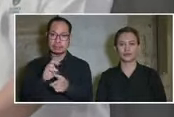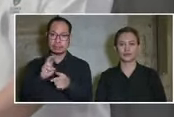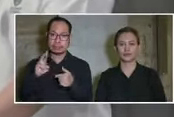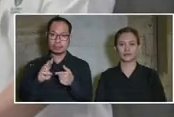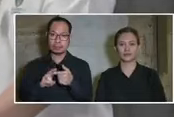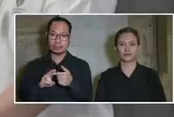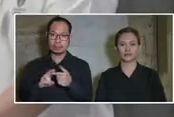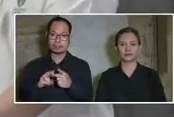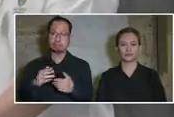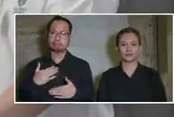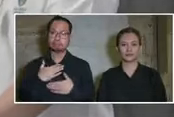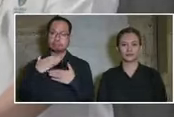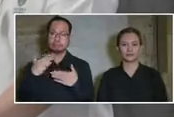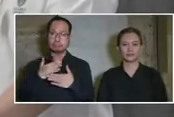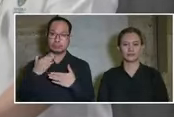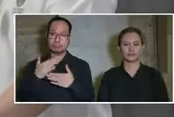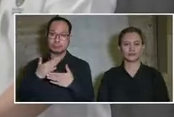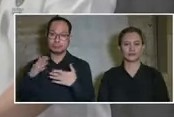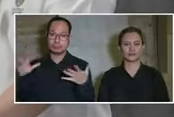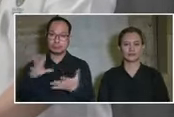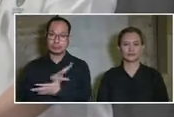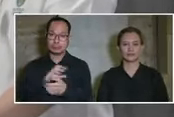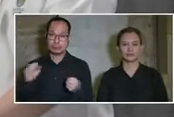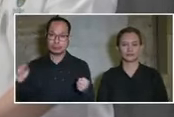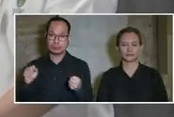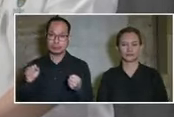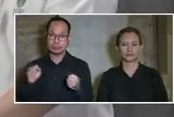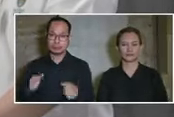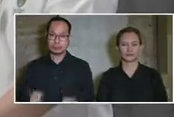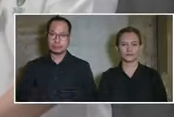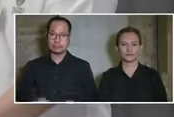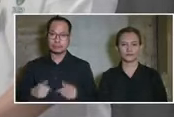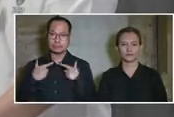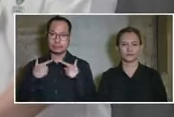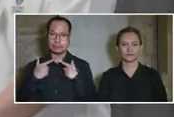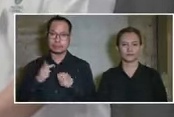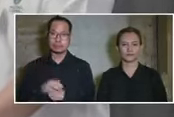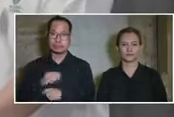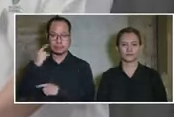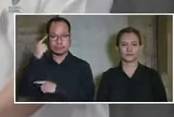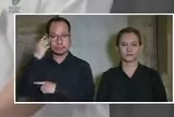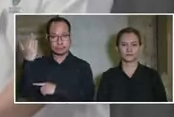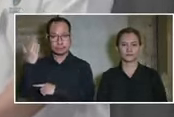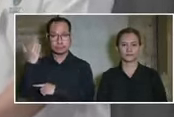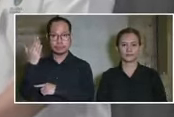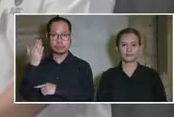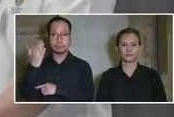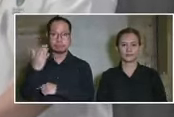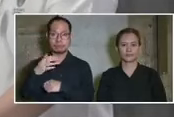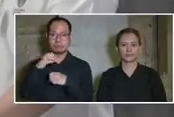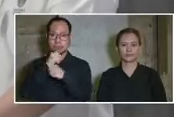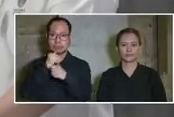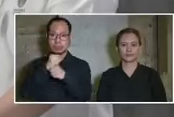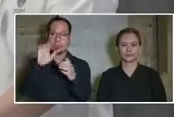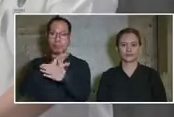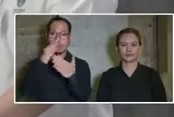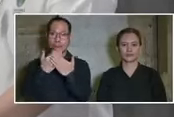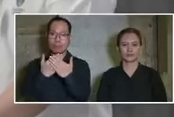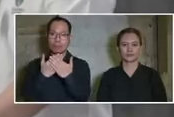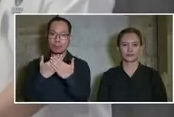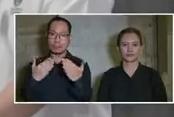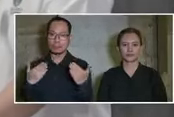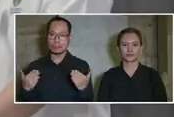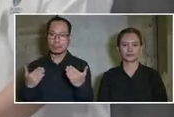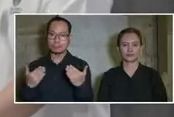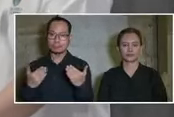he rejoice in the destruction of the living, for he fashioned all things